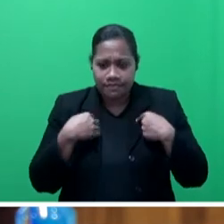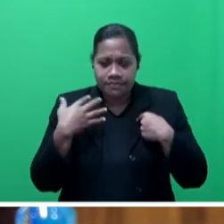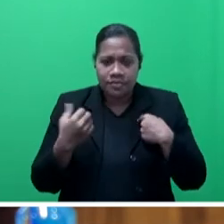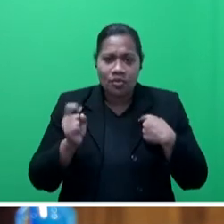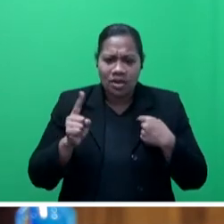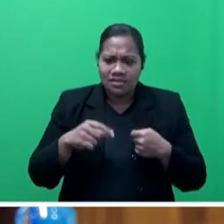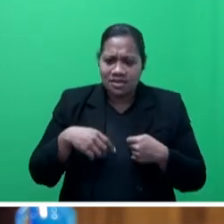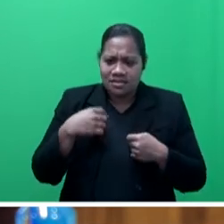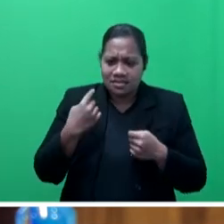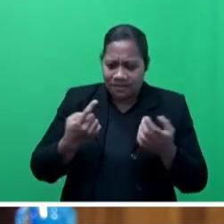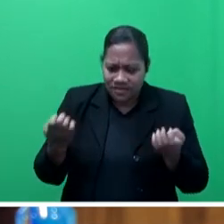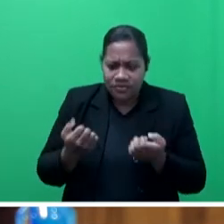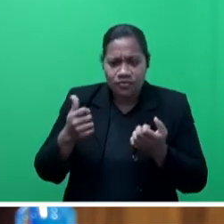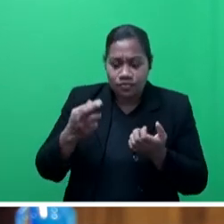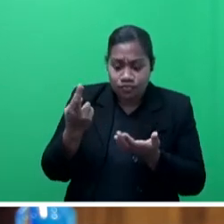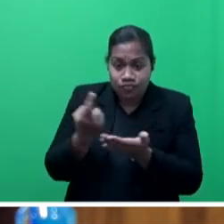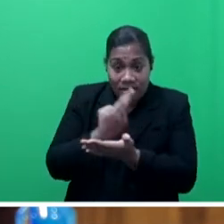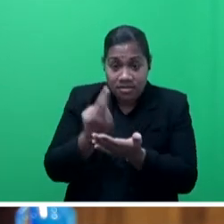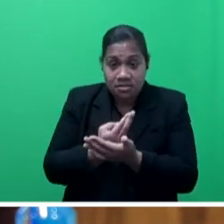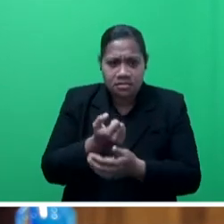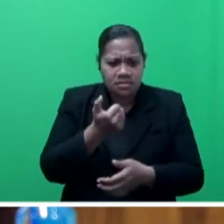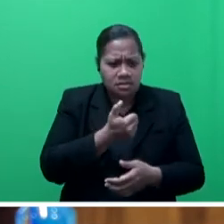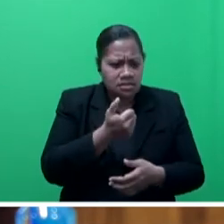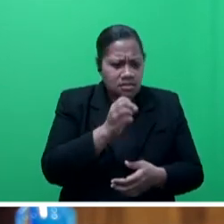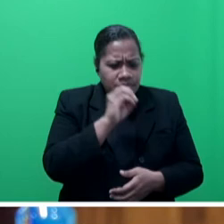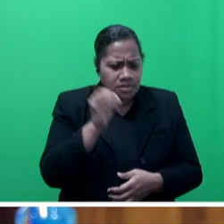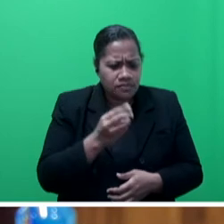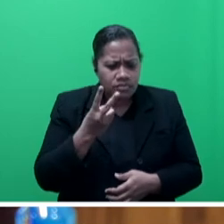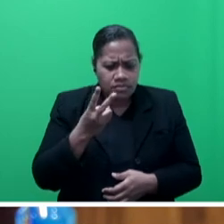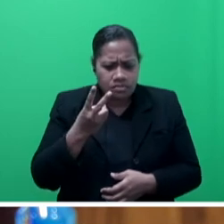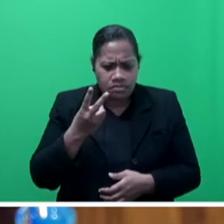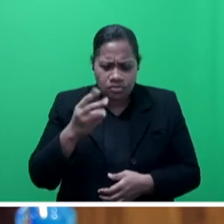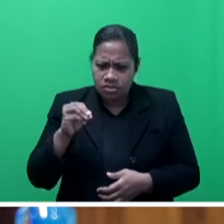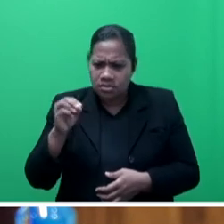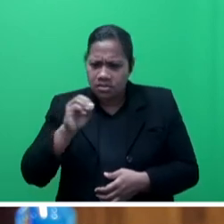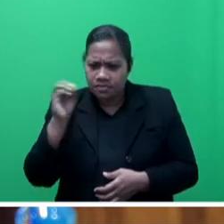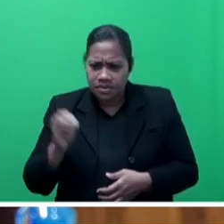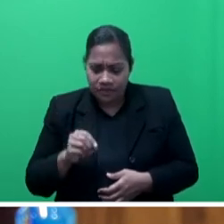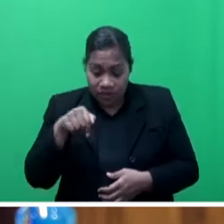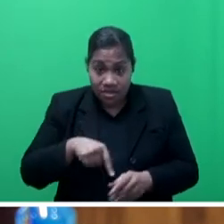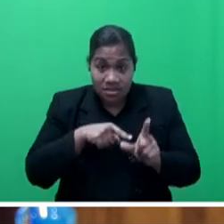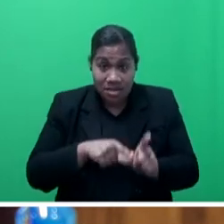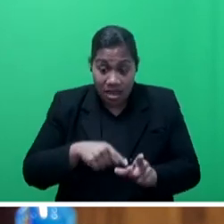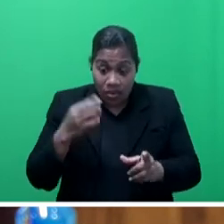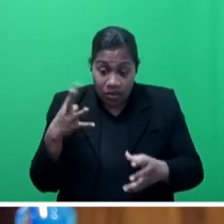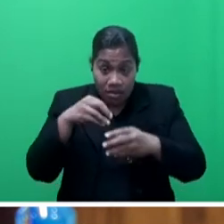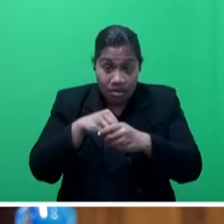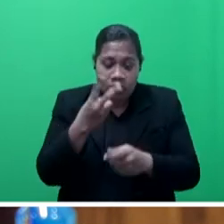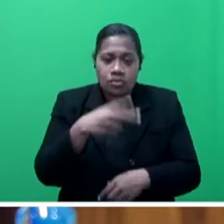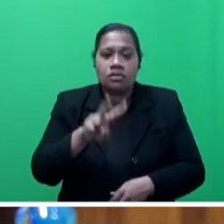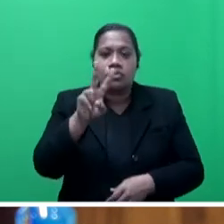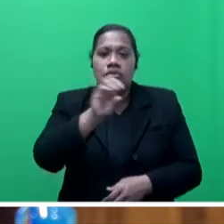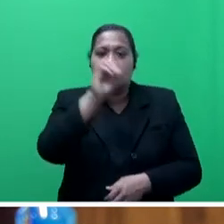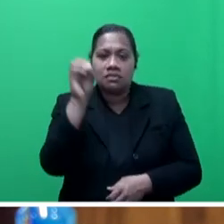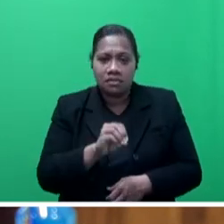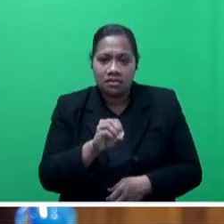from 16% to 20%. My feeling is it could be 22% if you account for this year's production. There's substantial savings in